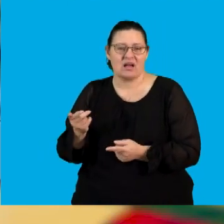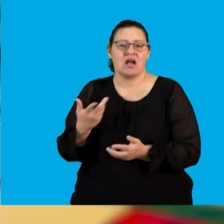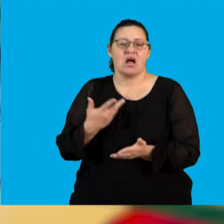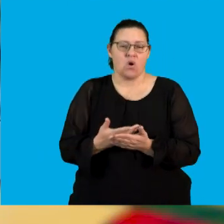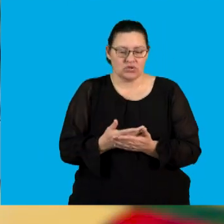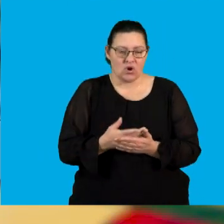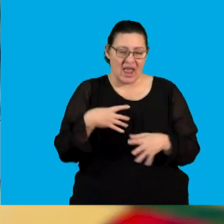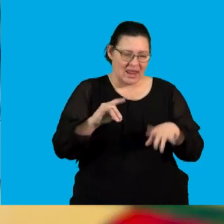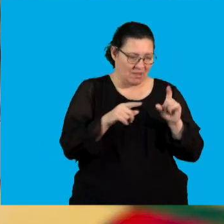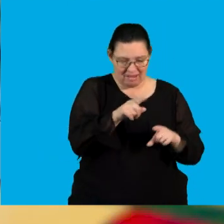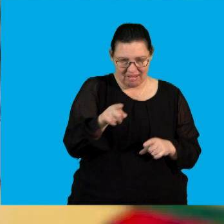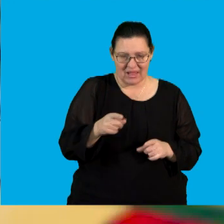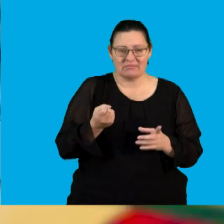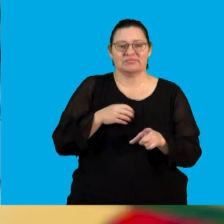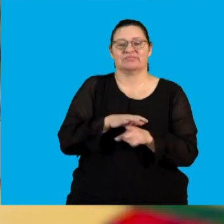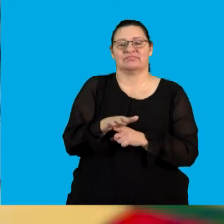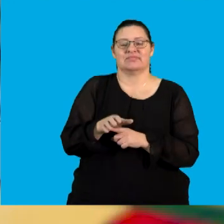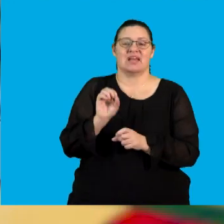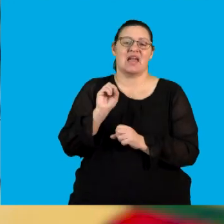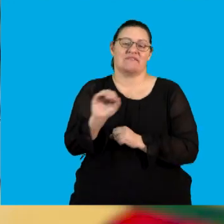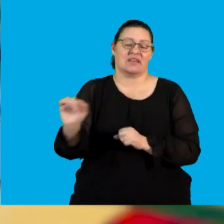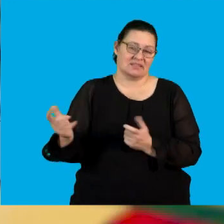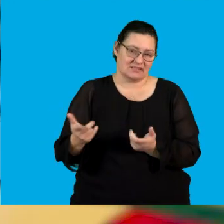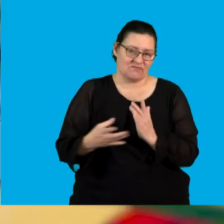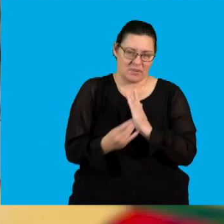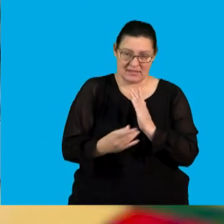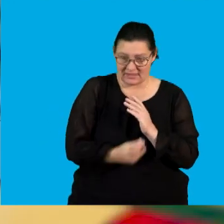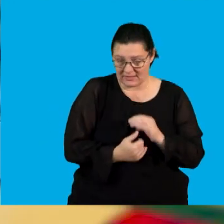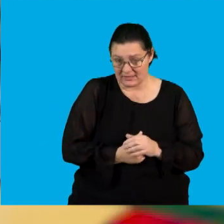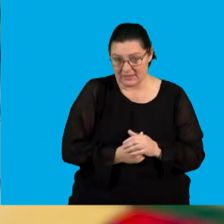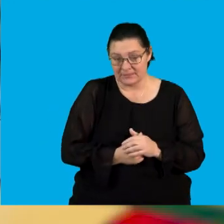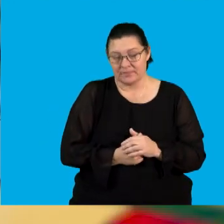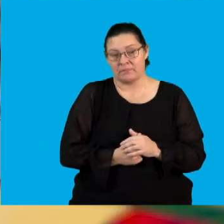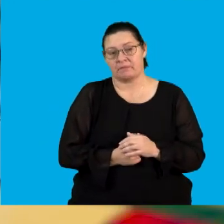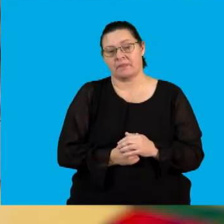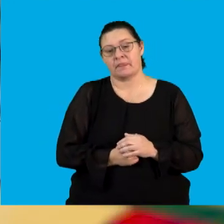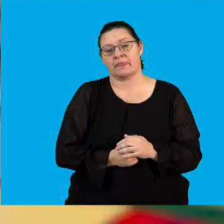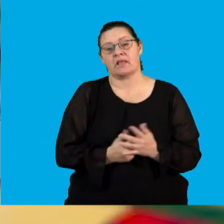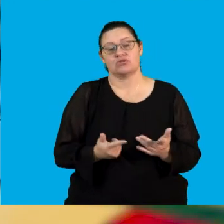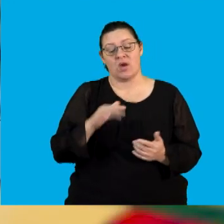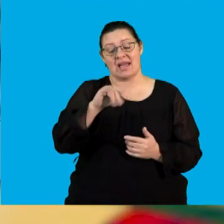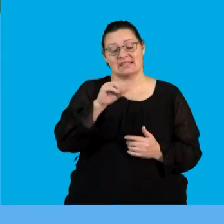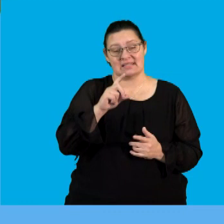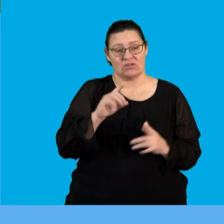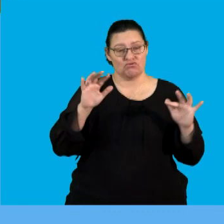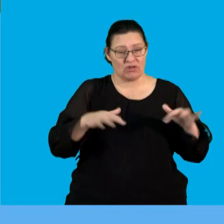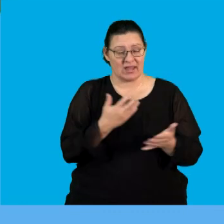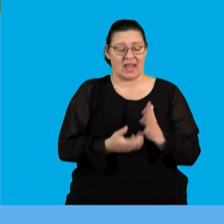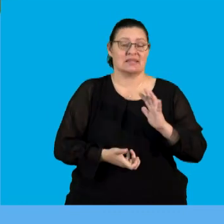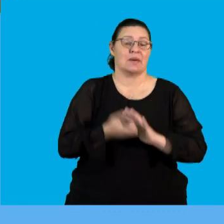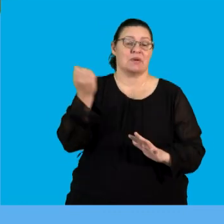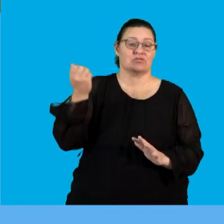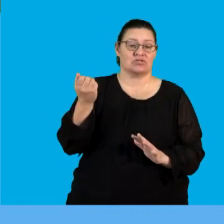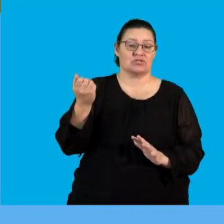kill the animals that are in our environment. So not only just the man-made substances. So acid rain can also